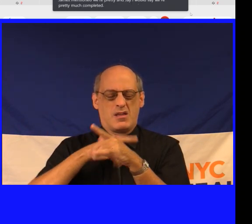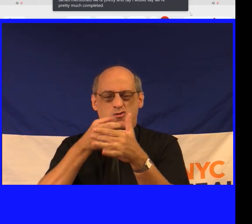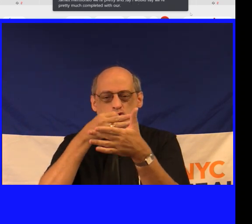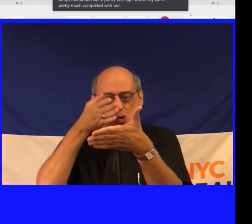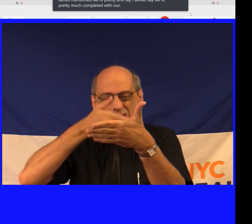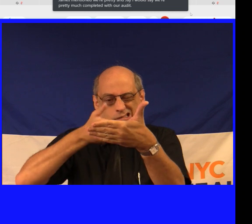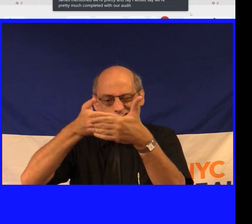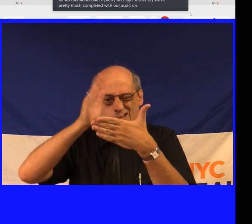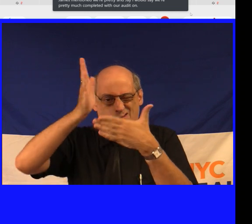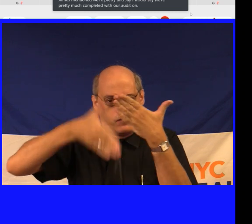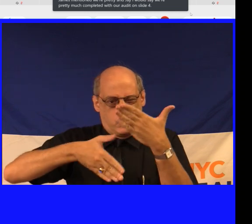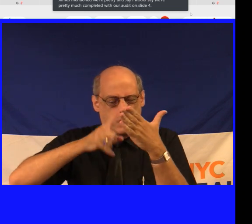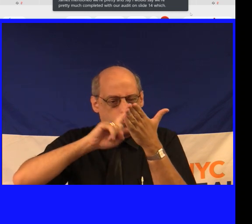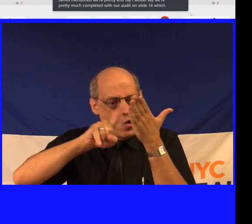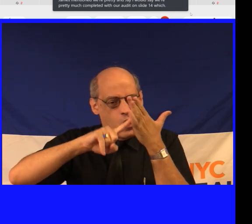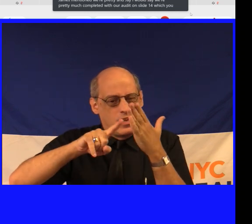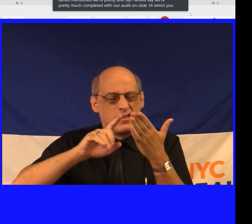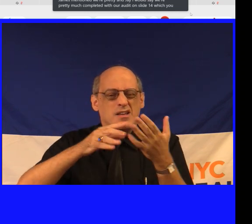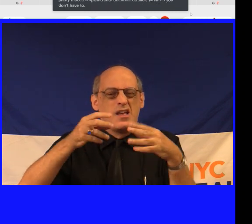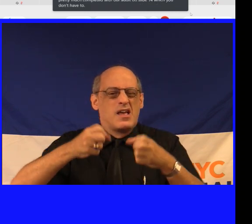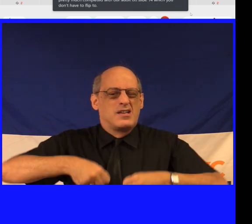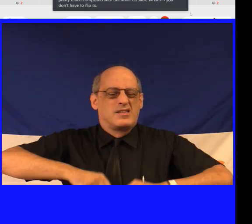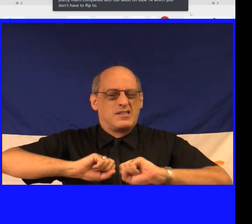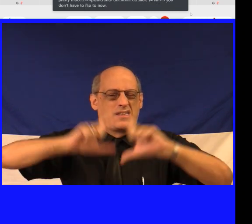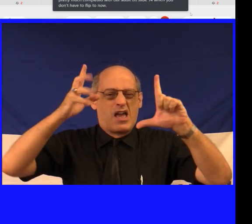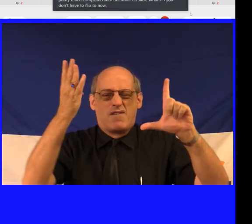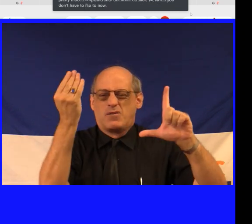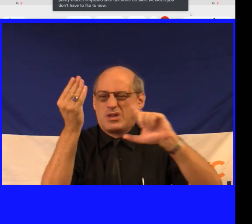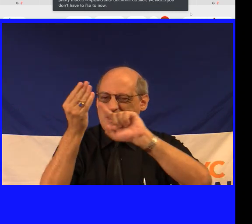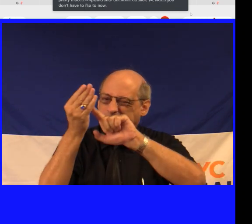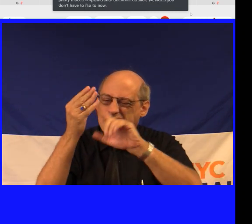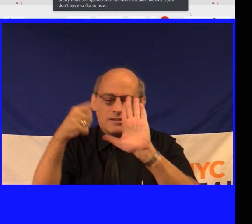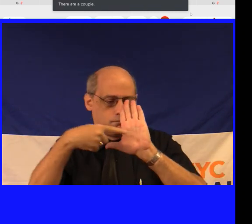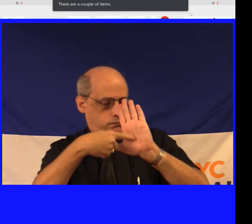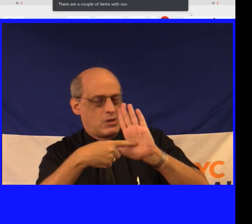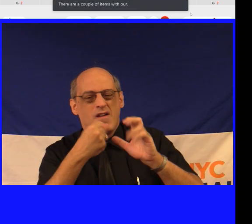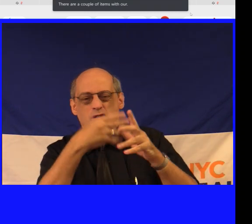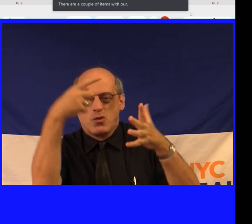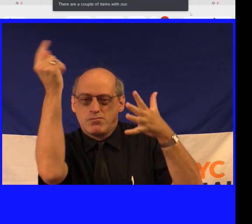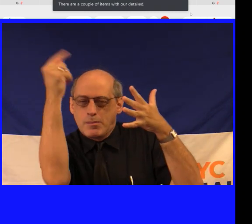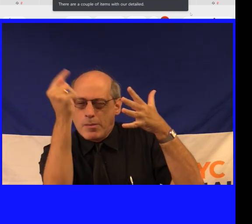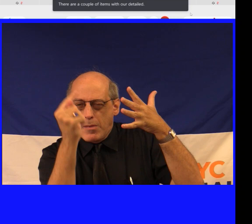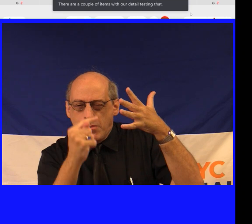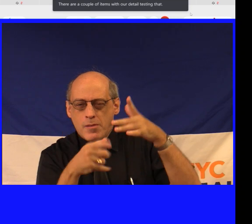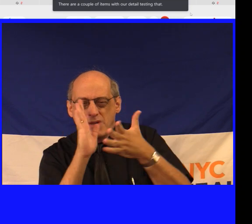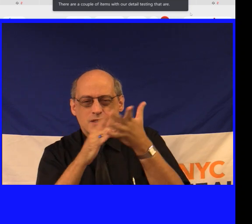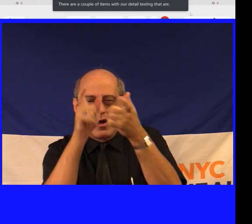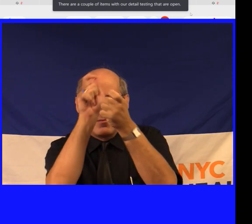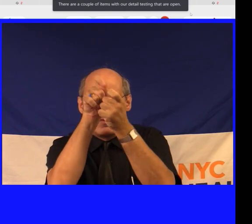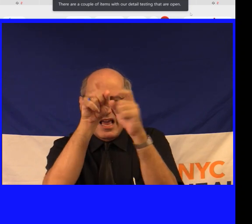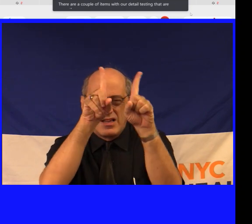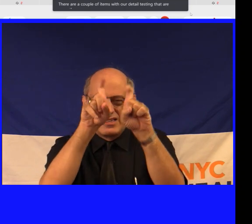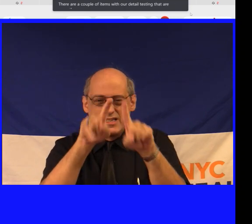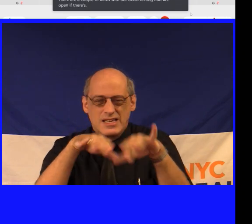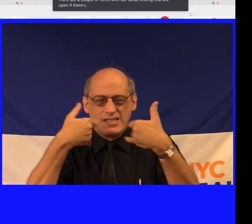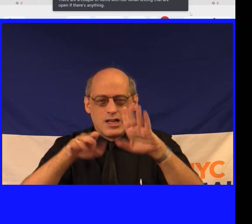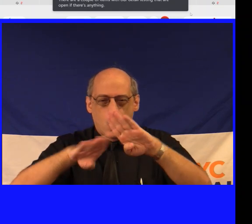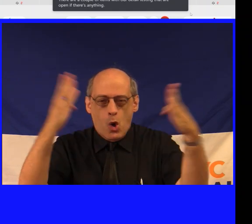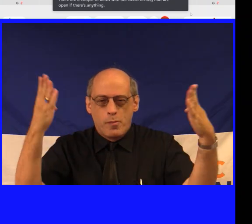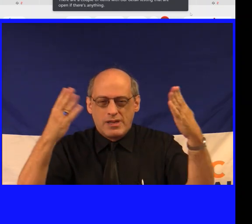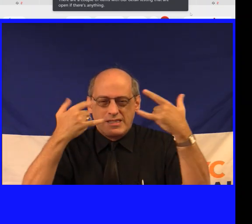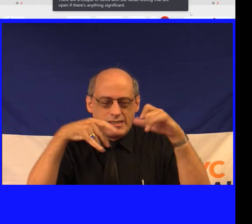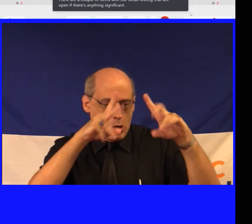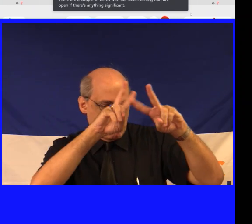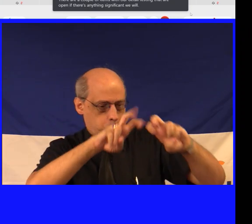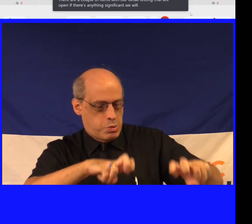audit on slide 14, which you don't have to flip to now. There are a couple of items with our detailed testing that are open. If there's anything significant,